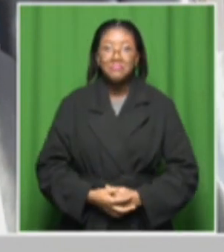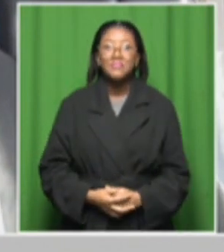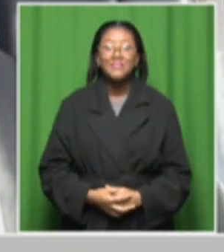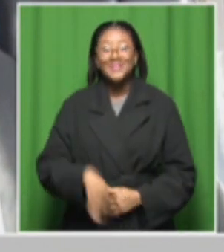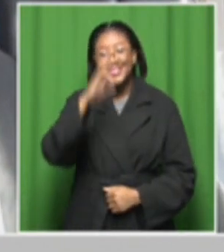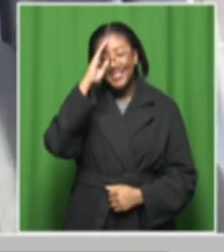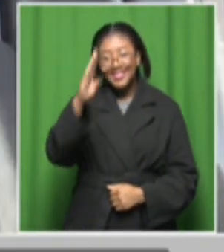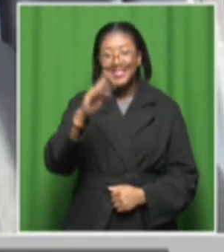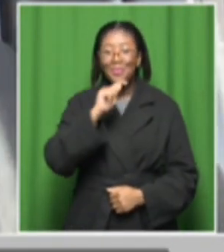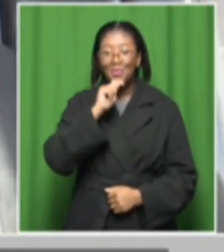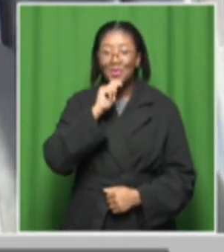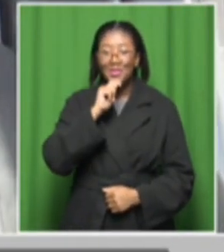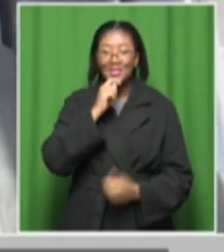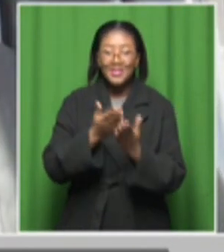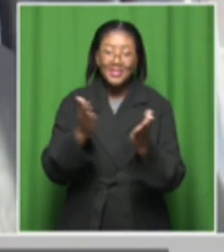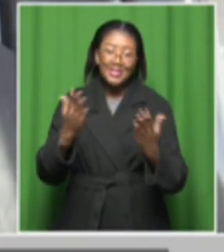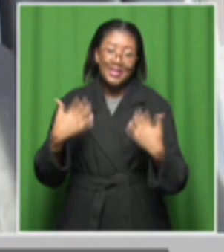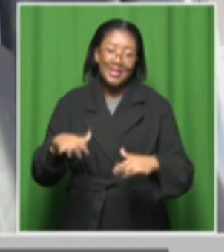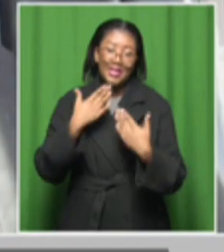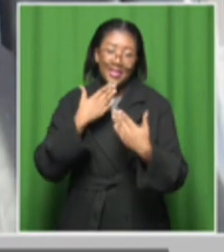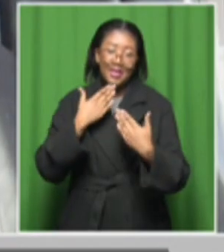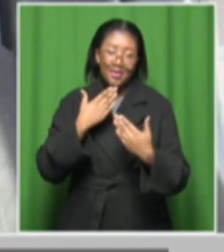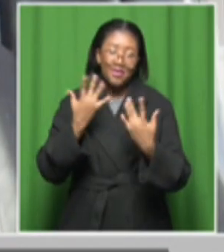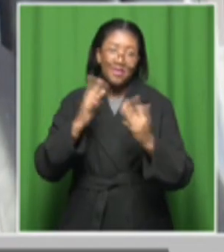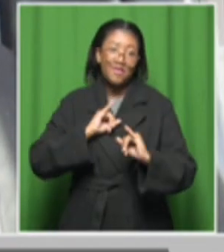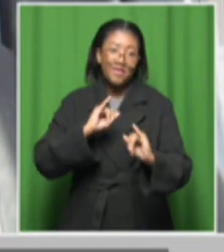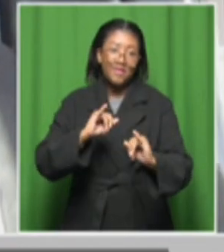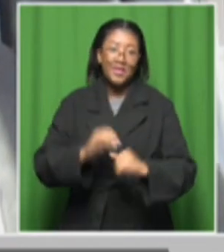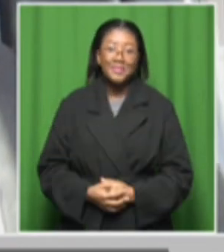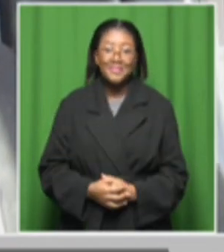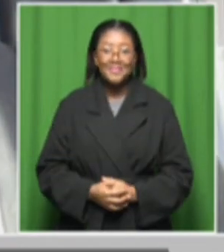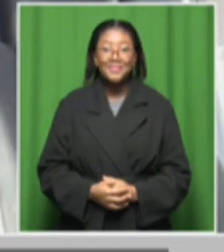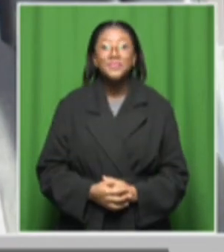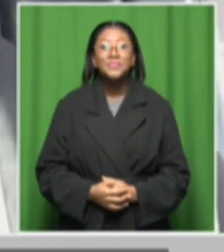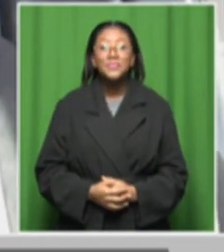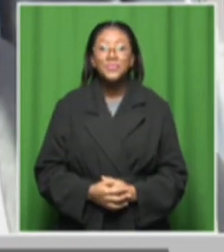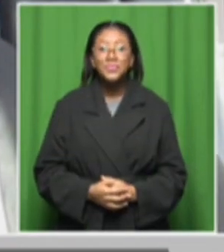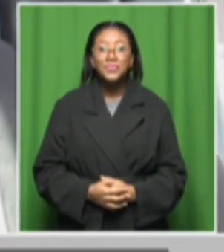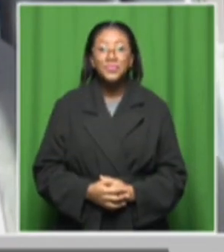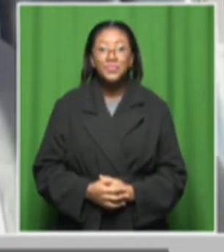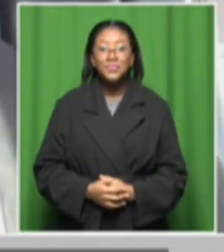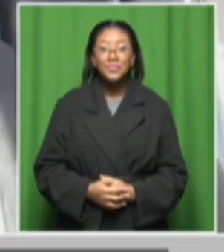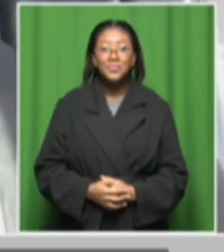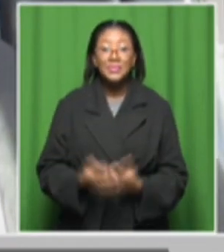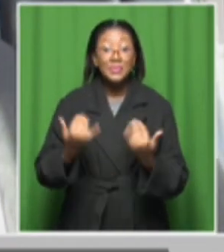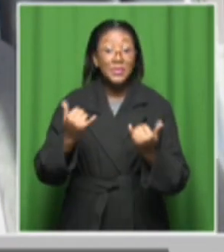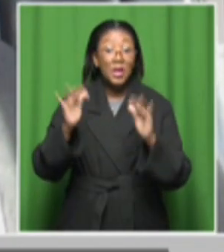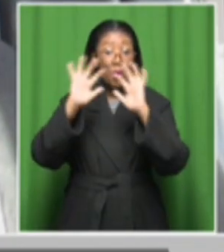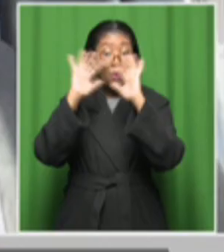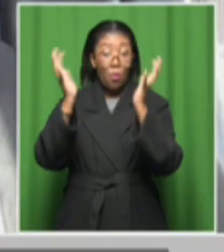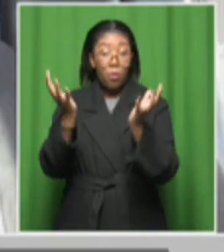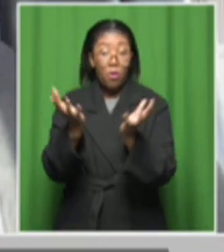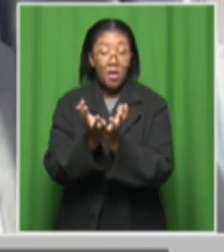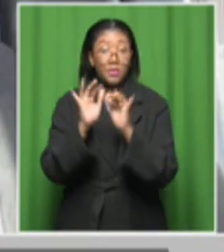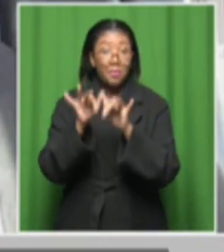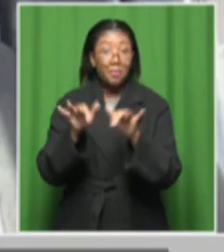Good morning. Thanks for having me here. Well, let's get straight into it. The majority of the global population have at